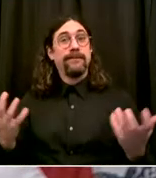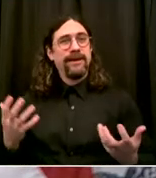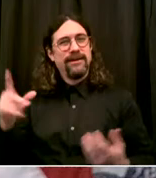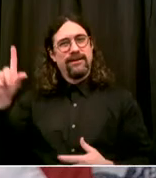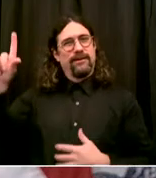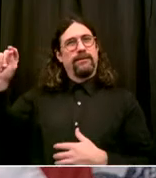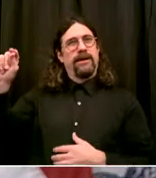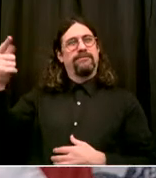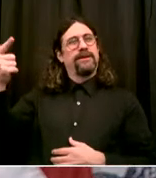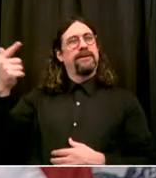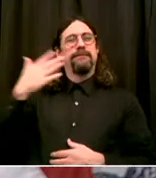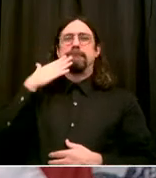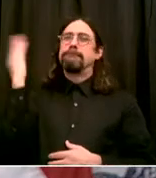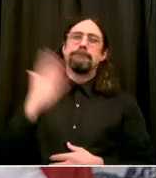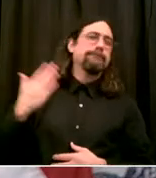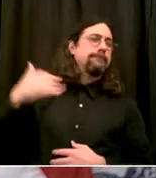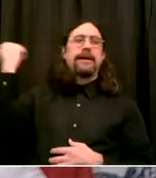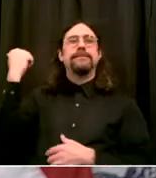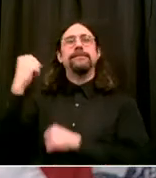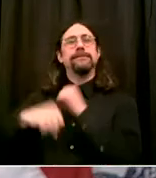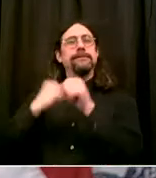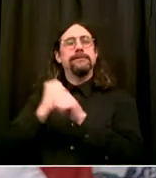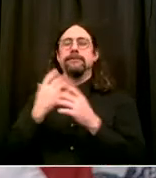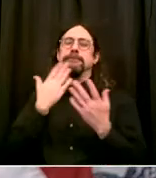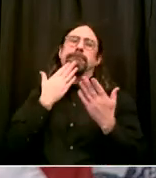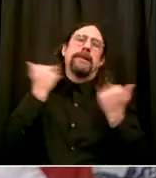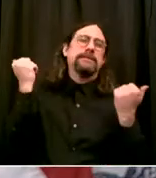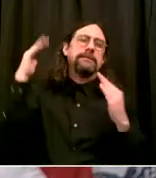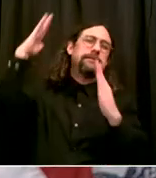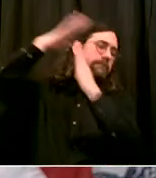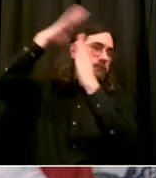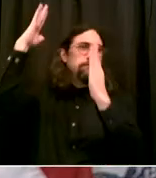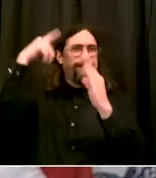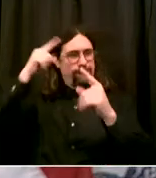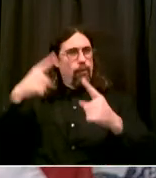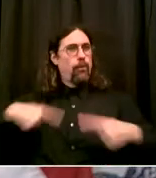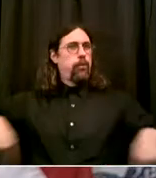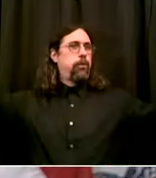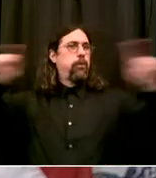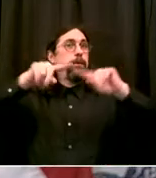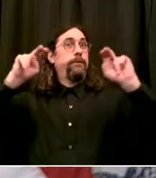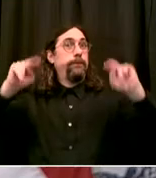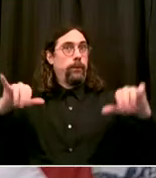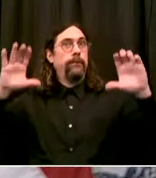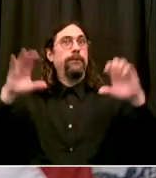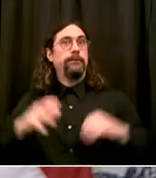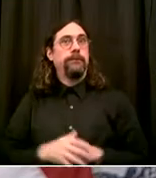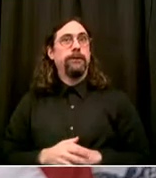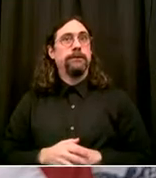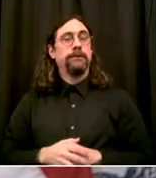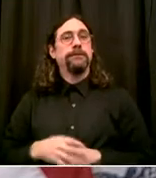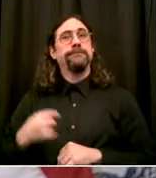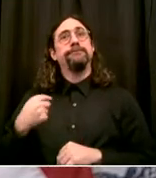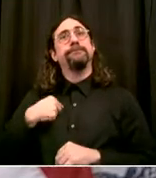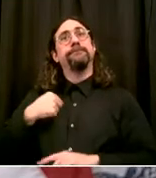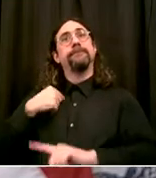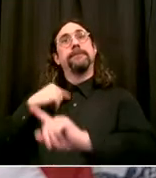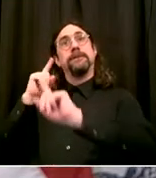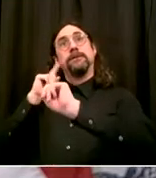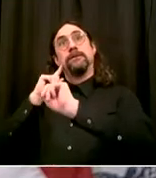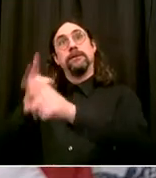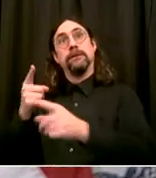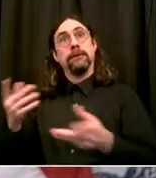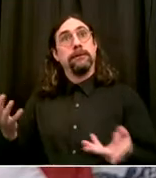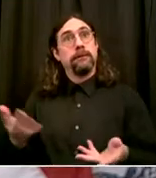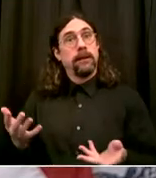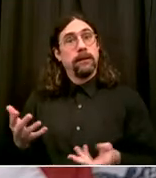December 31st, 2021, we're going to look back and say we did amazing things in New York City in 2021. We turned the tide. We started our